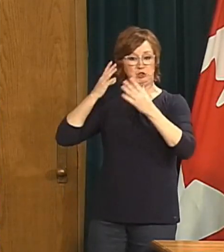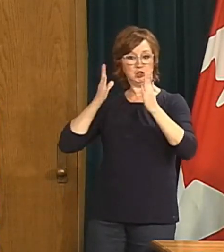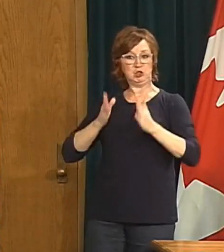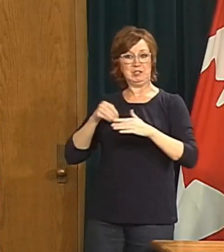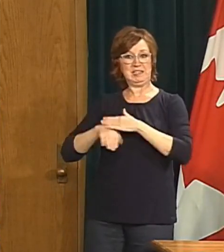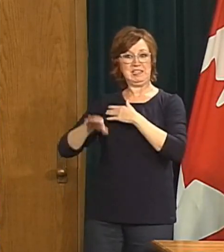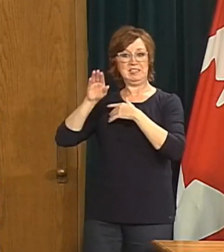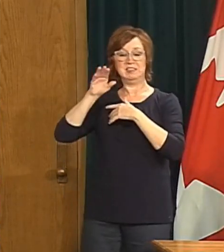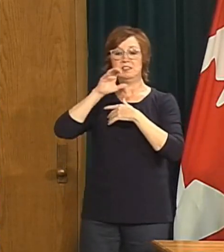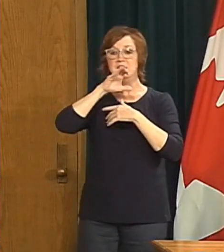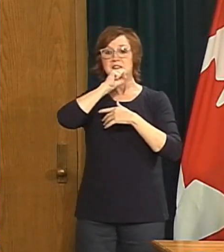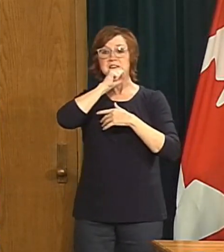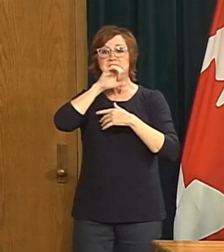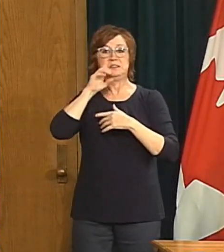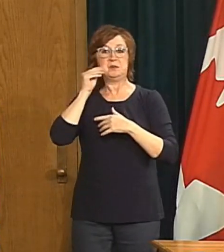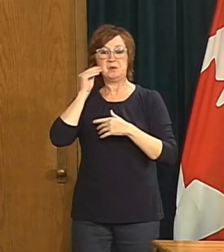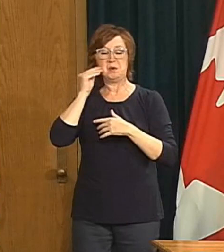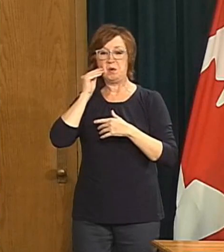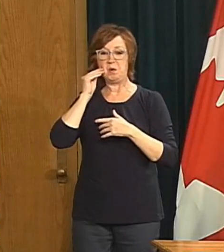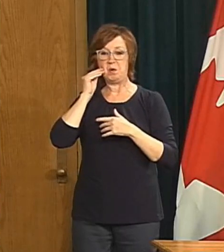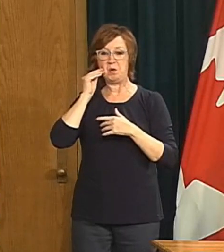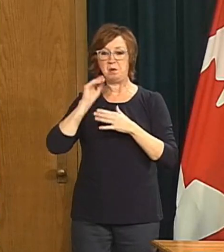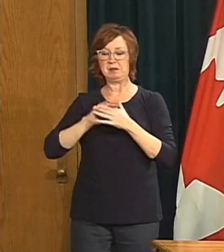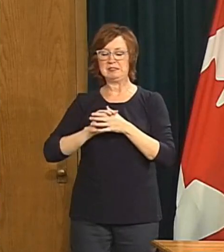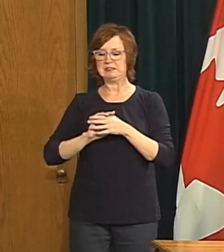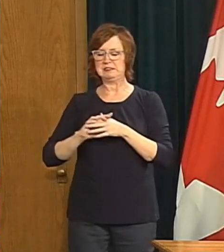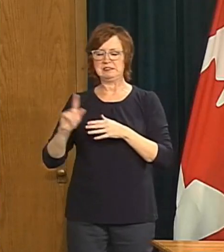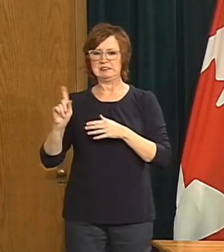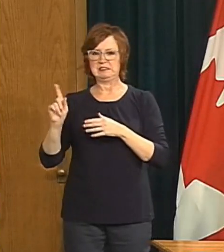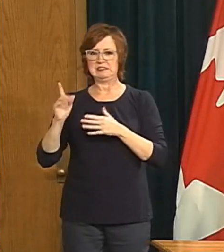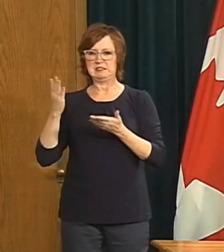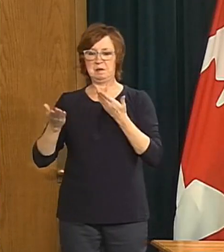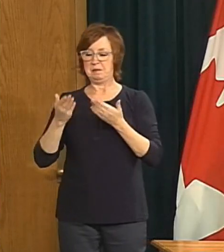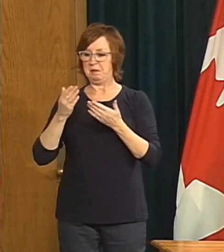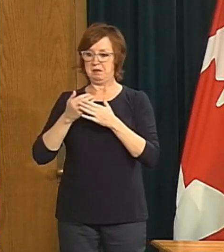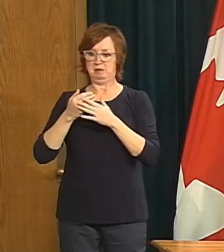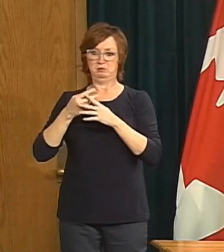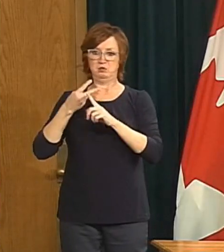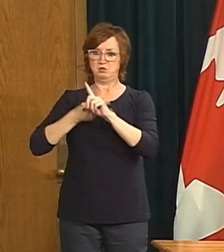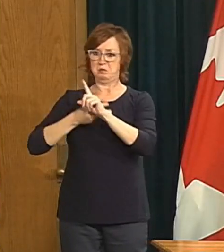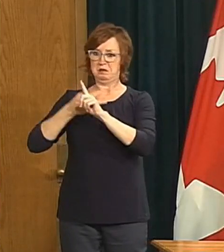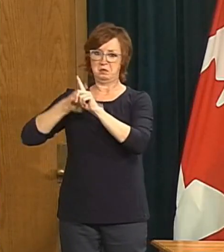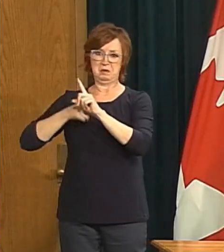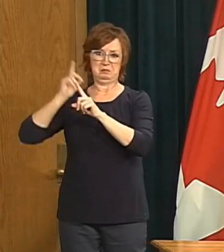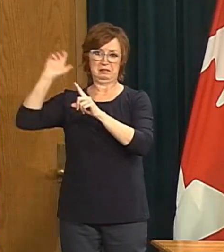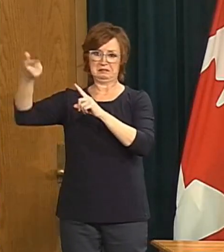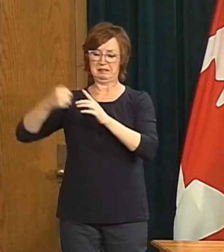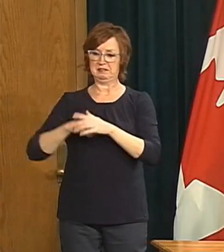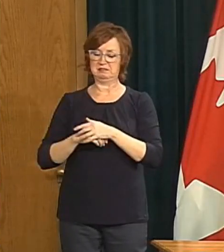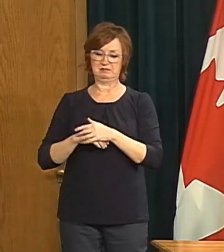protection in around our long-term care centers with our staff and even with visitors.